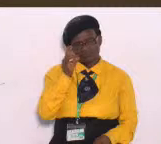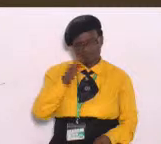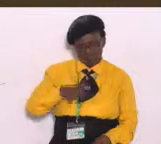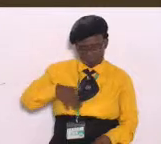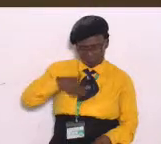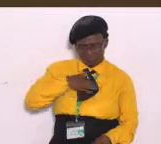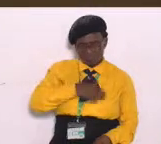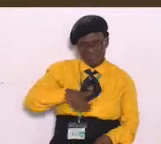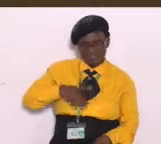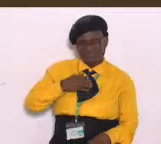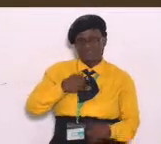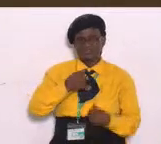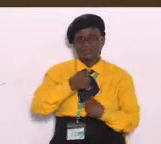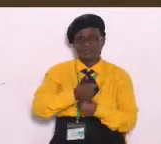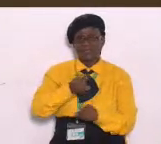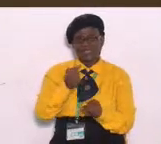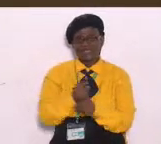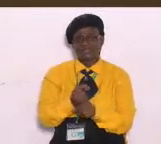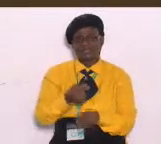Please make me